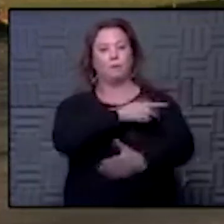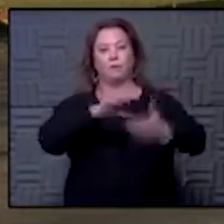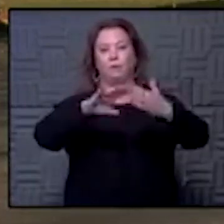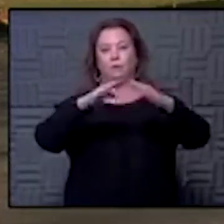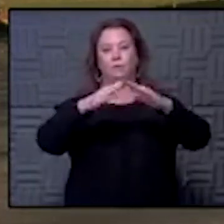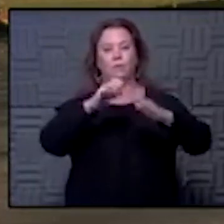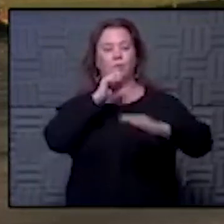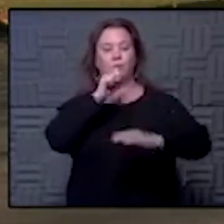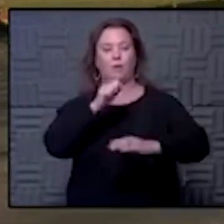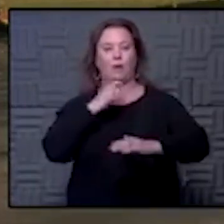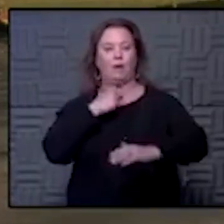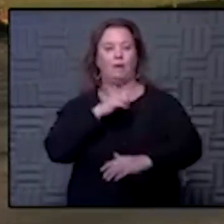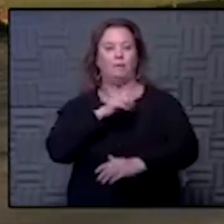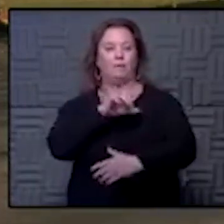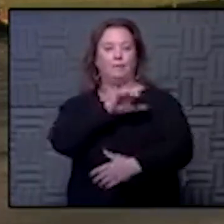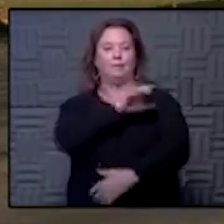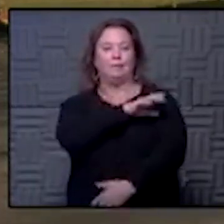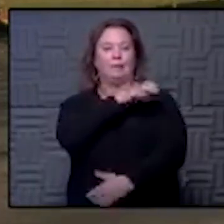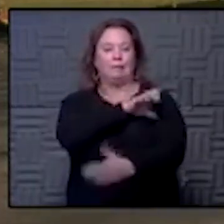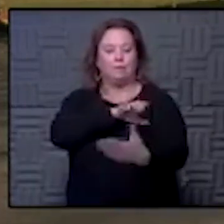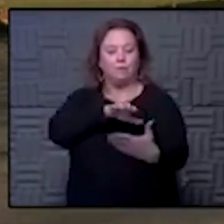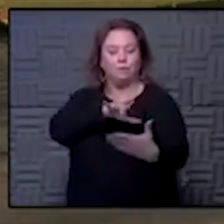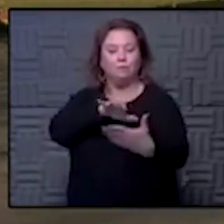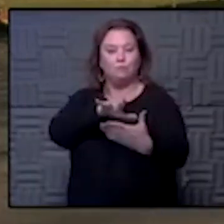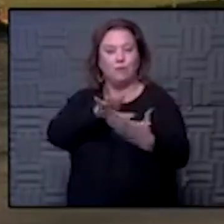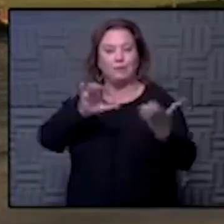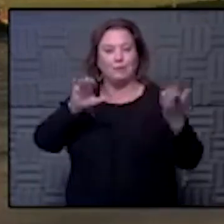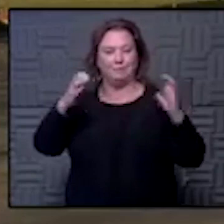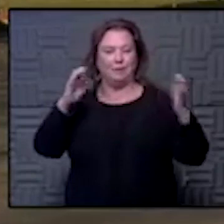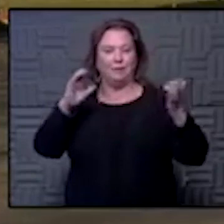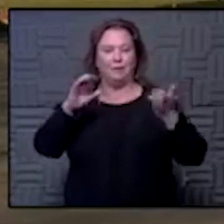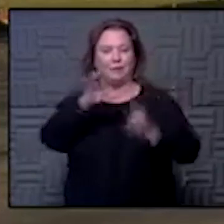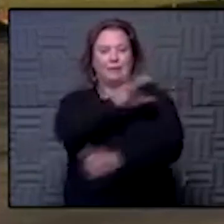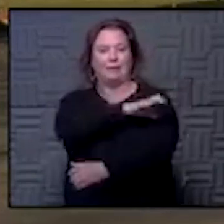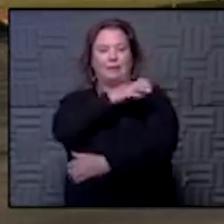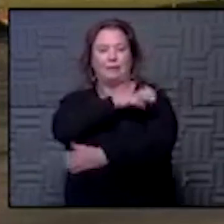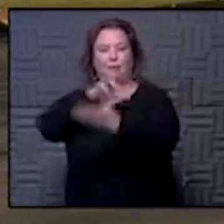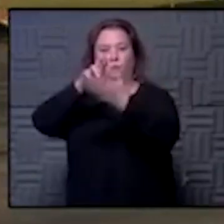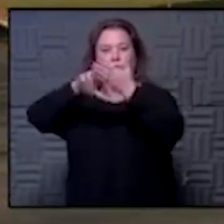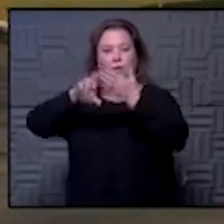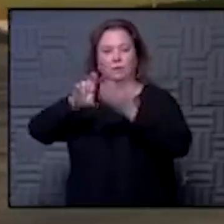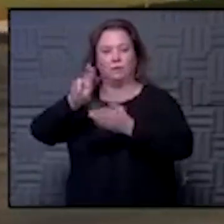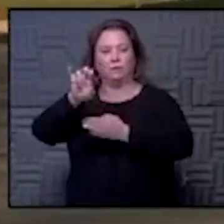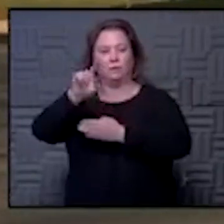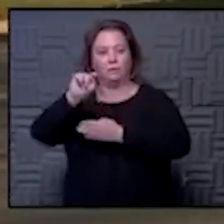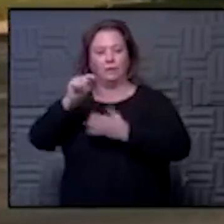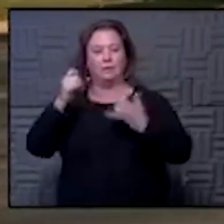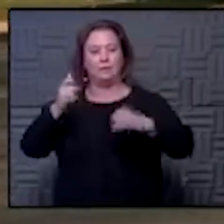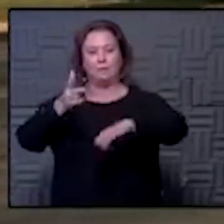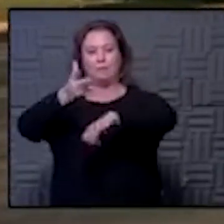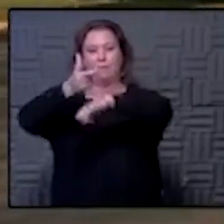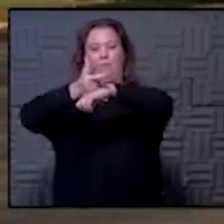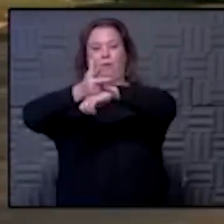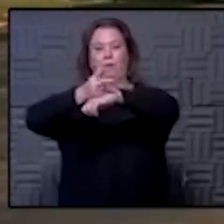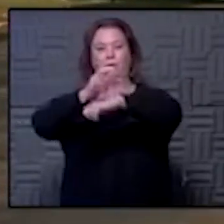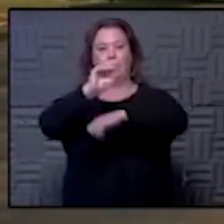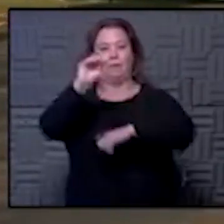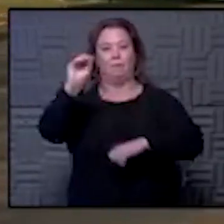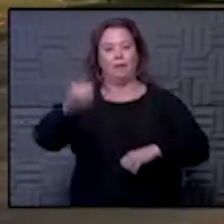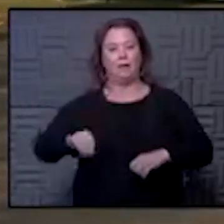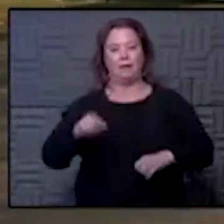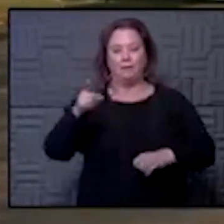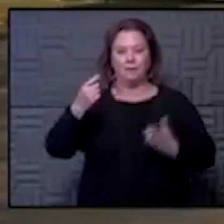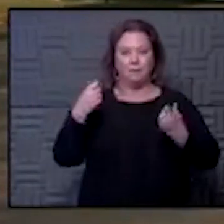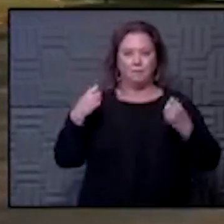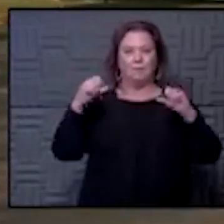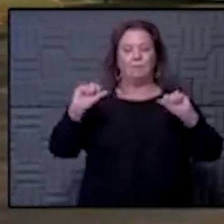to clinical trials as easily as we do with our clinical research trials unit. So today we're parked outside in Olathe